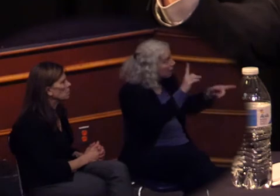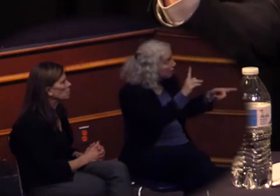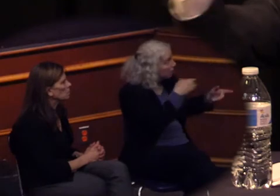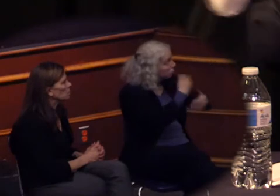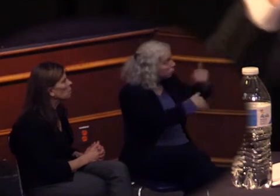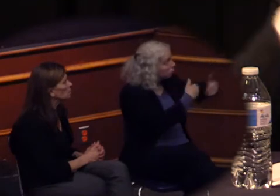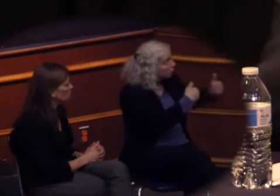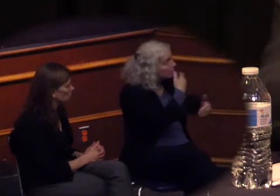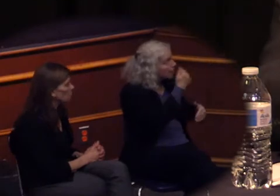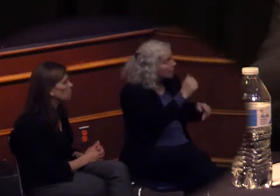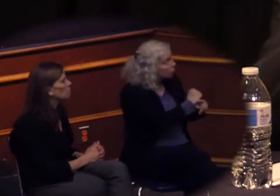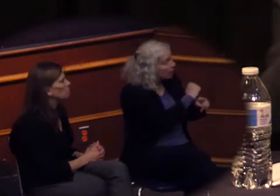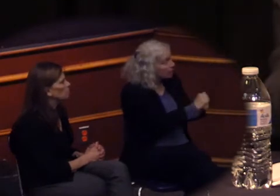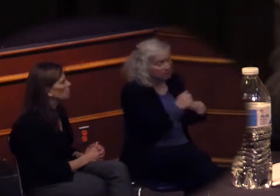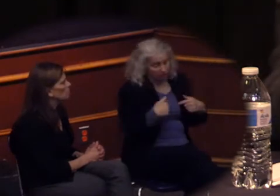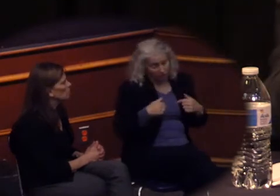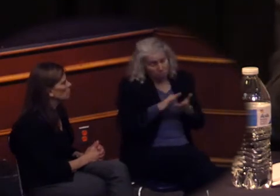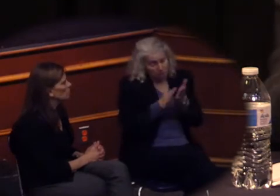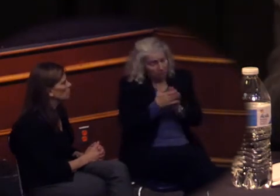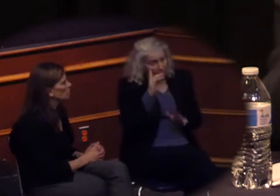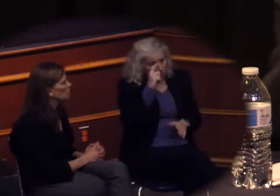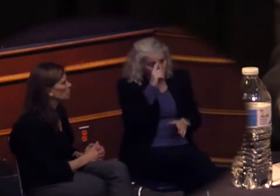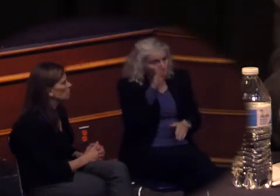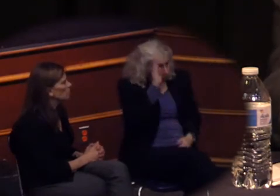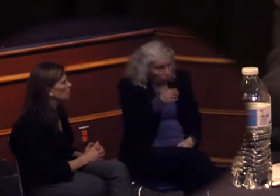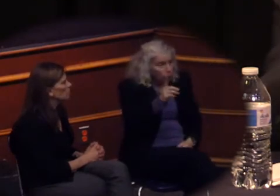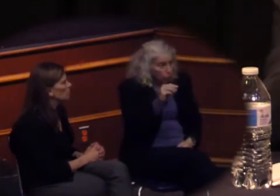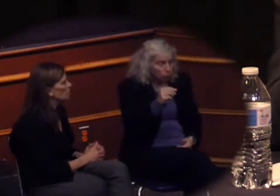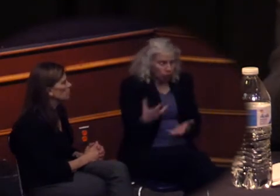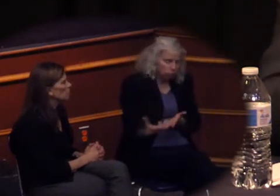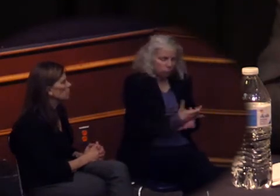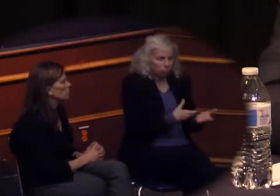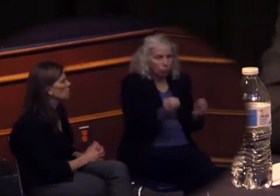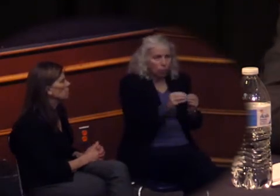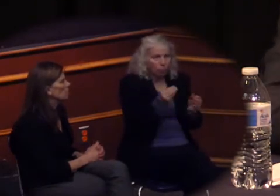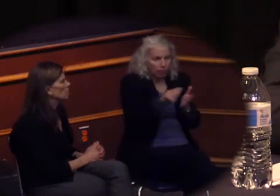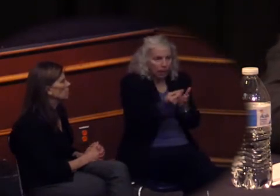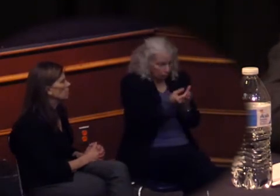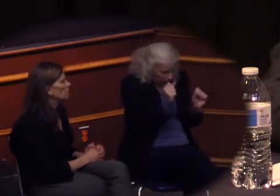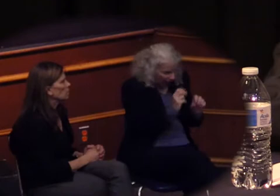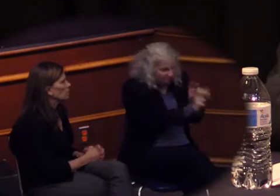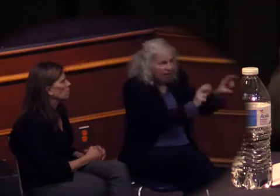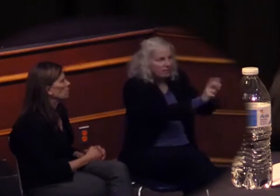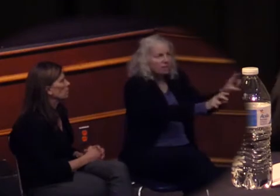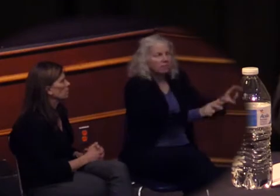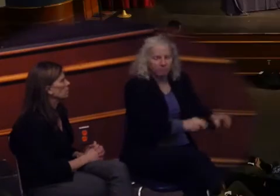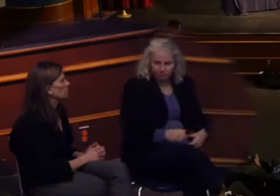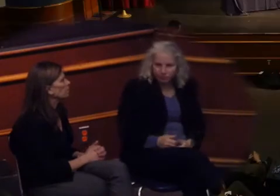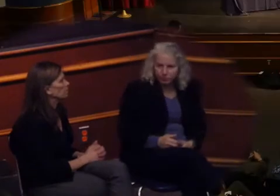these best practices. If I'm governor, we'll do it, and I'm sure we'll get some additional revenue to make some of the other investments we need.